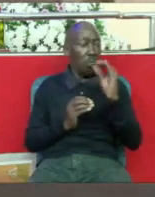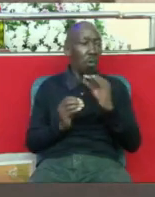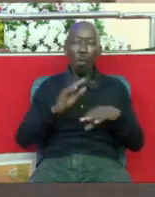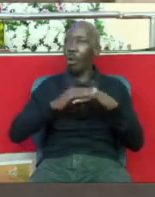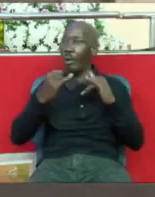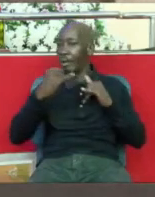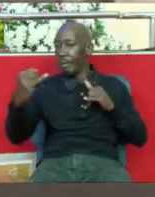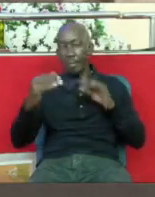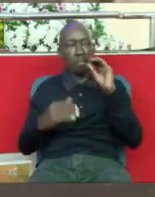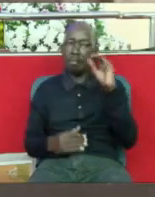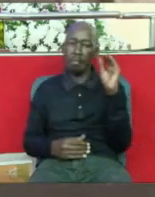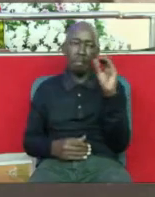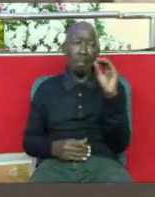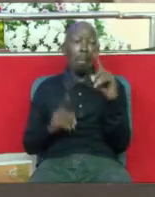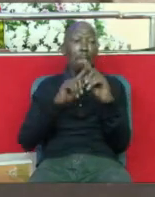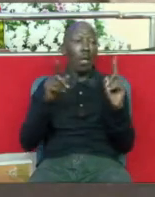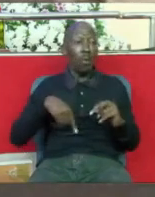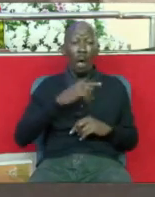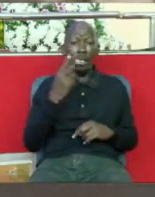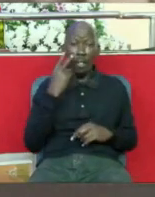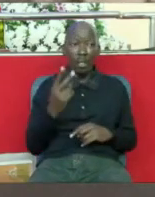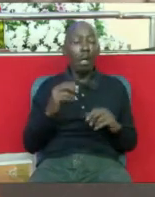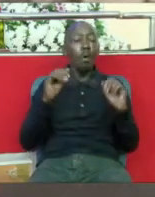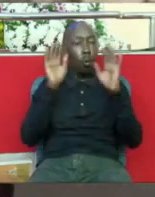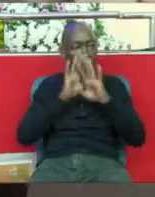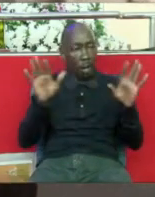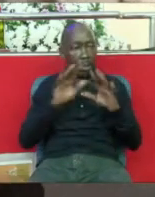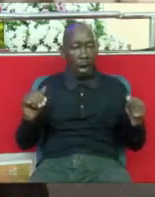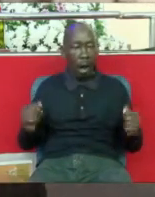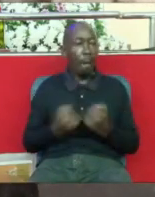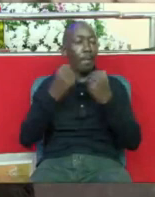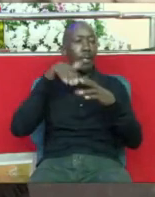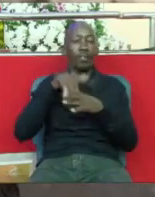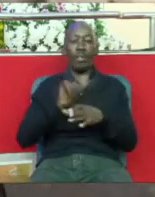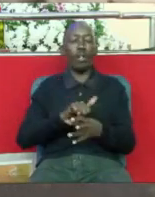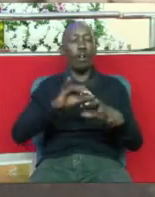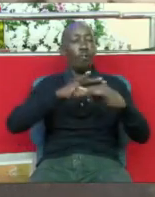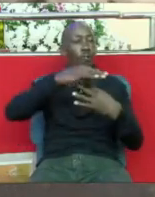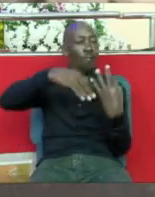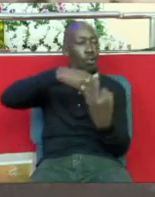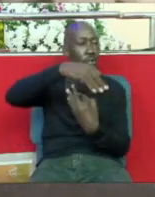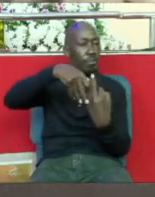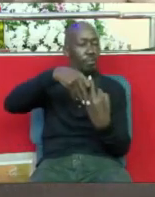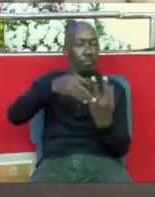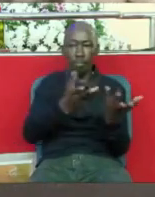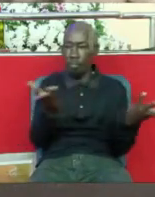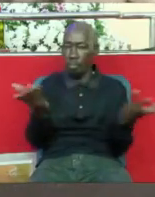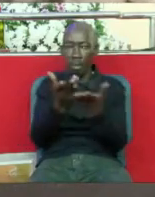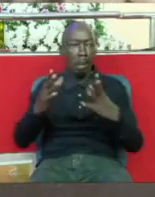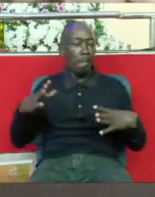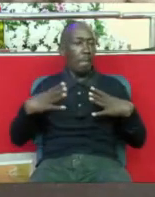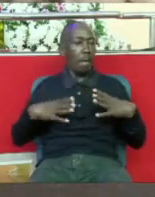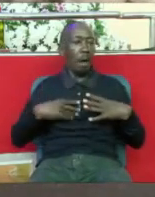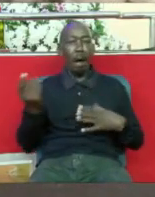Hata hatuko kwenye mitandao. But we have seen miracles happen in that fellowship. Lakini tumeona miujiza ikifanyika katika ushirika. We have seen members who had